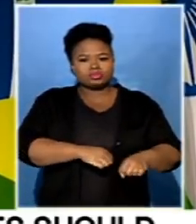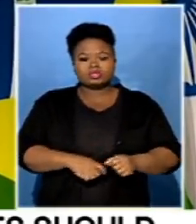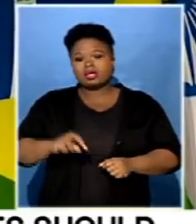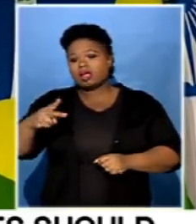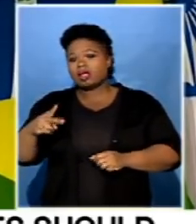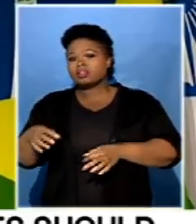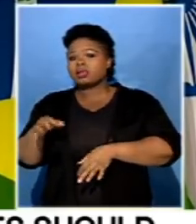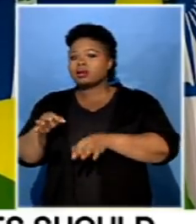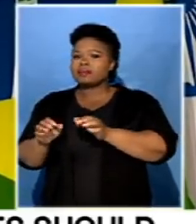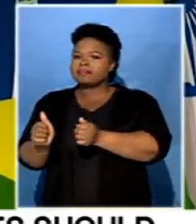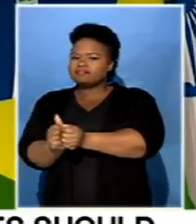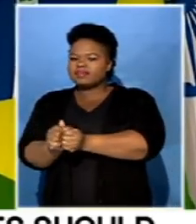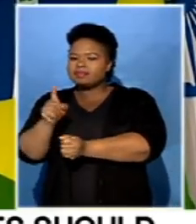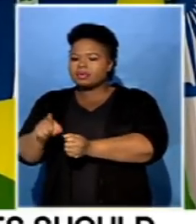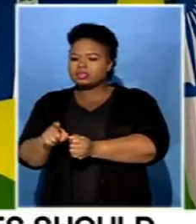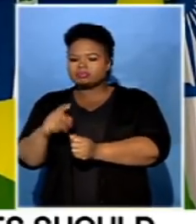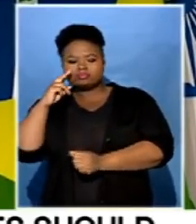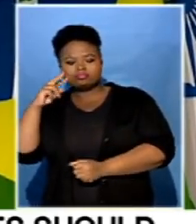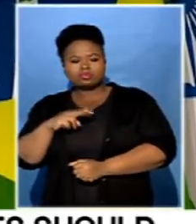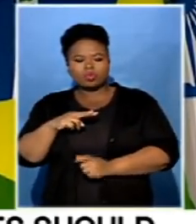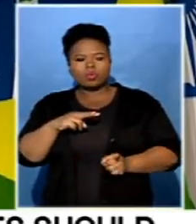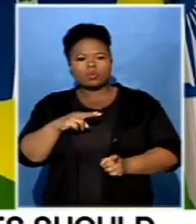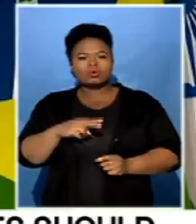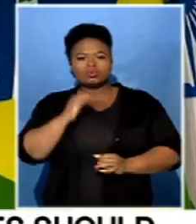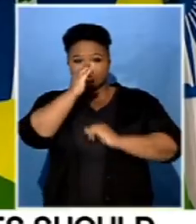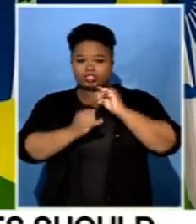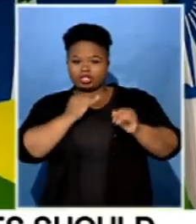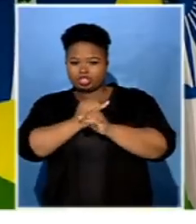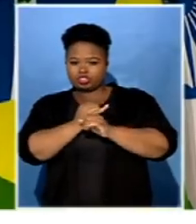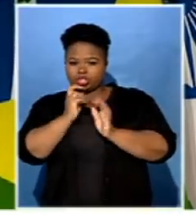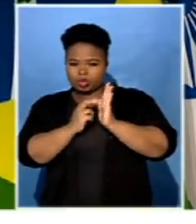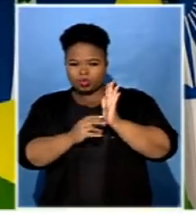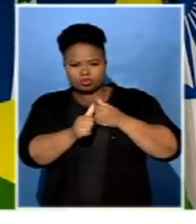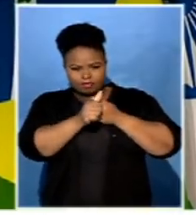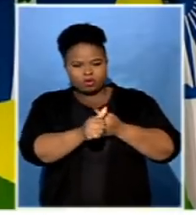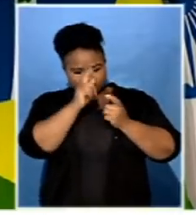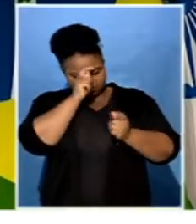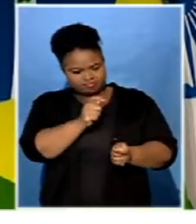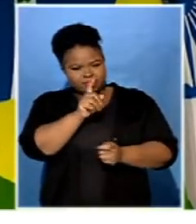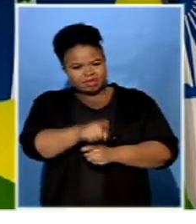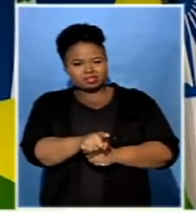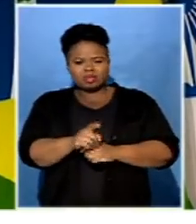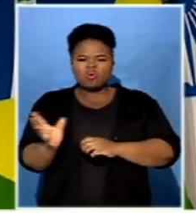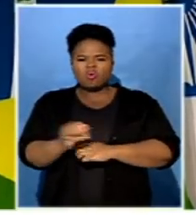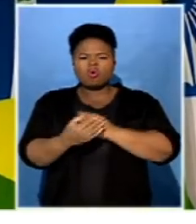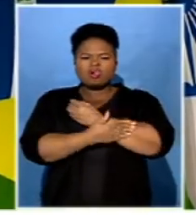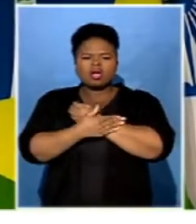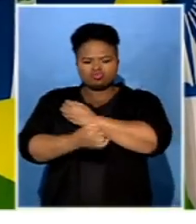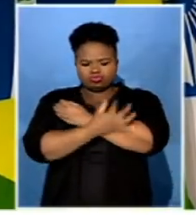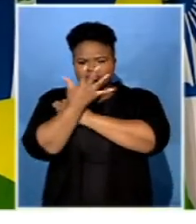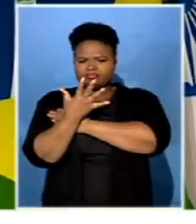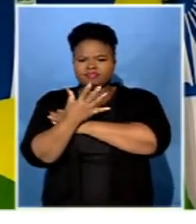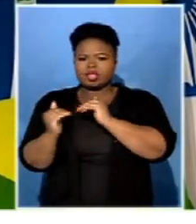observe collectively adopted international rules, and we should treat all countries as equals, regardless of